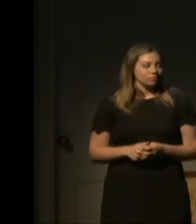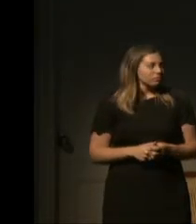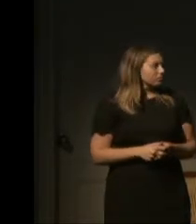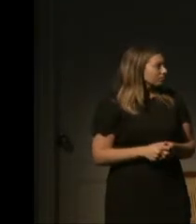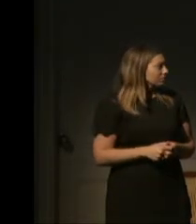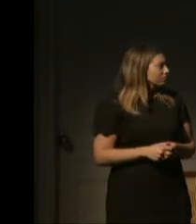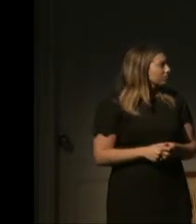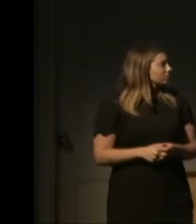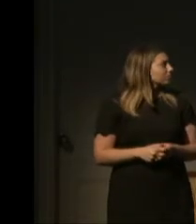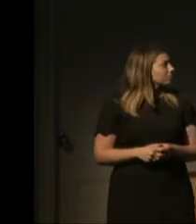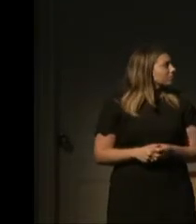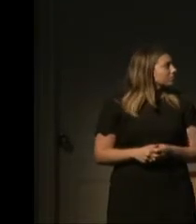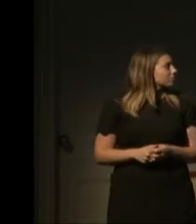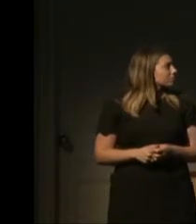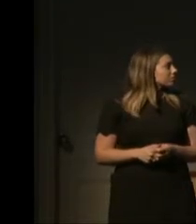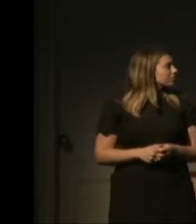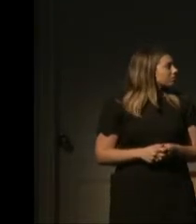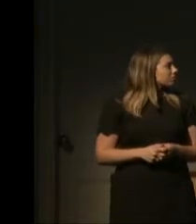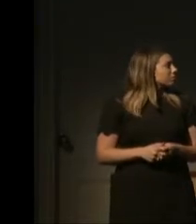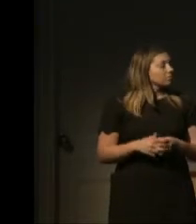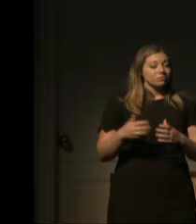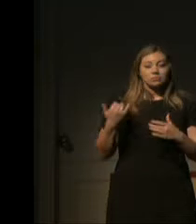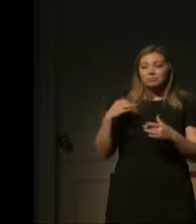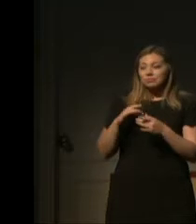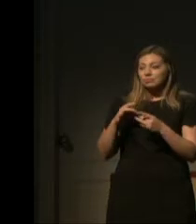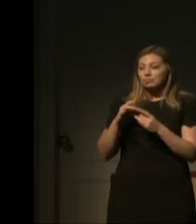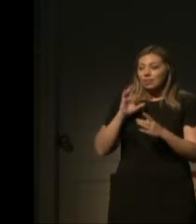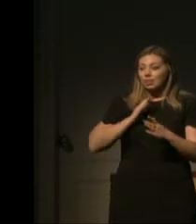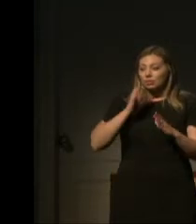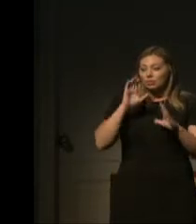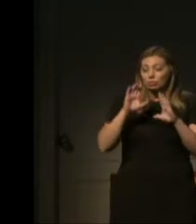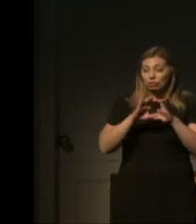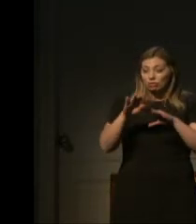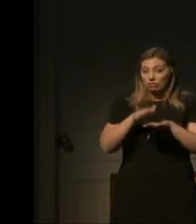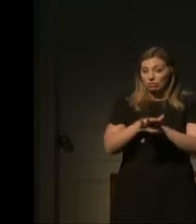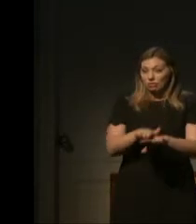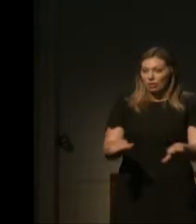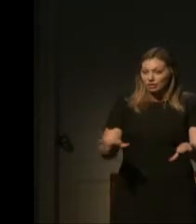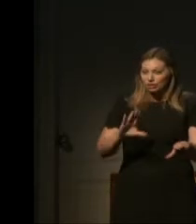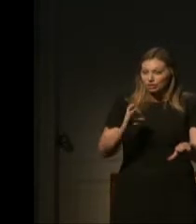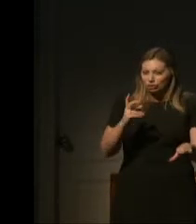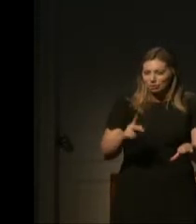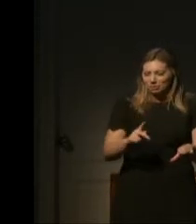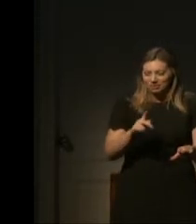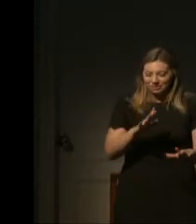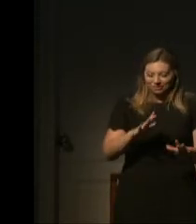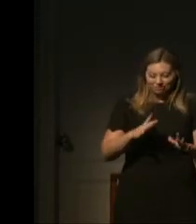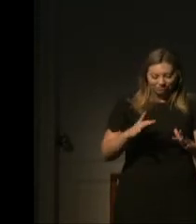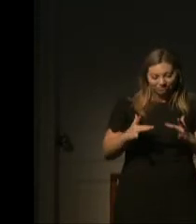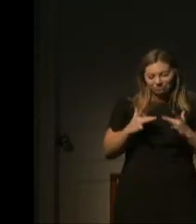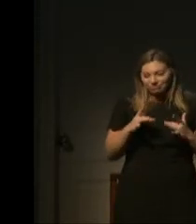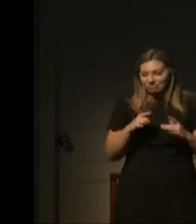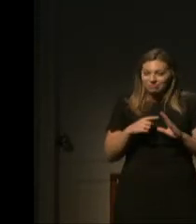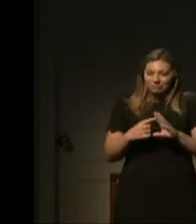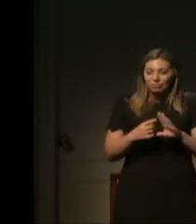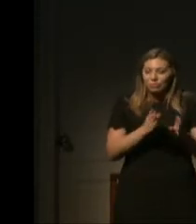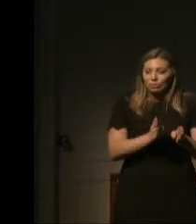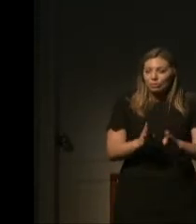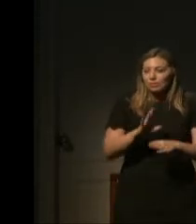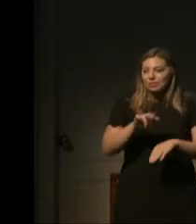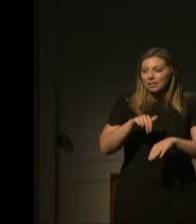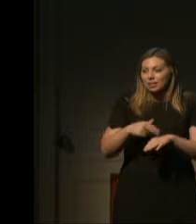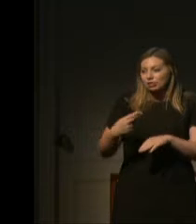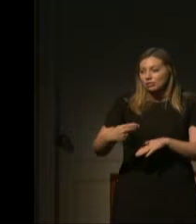We mentioned before putting our images on the floor. Chip's aesthetic gesture of ordering those natural